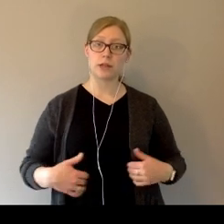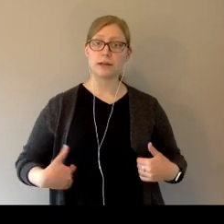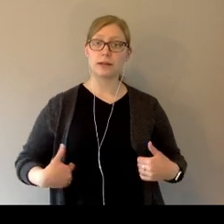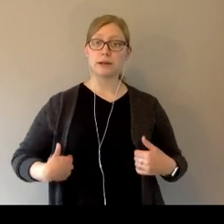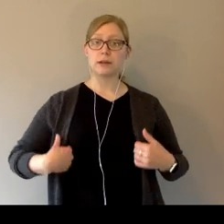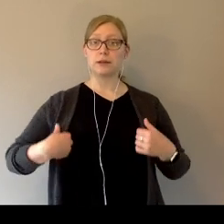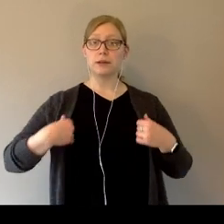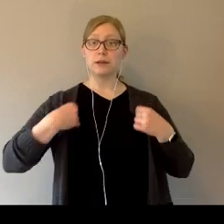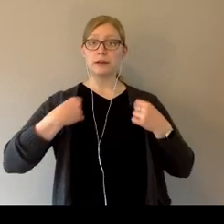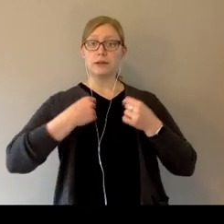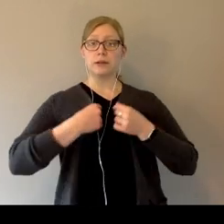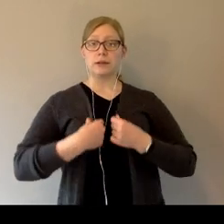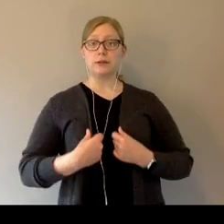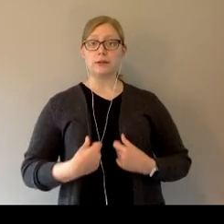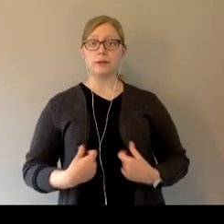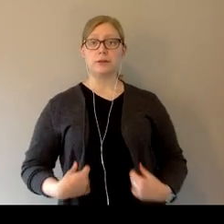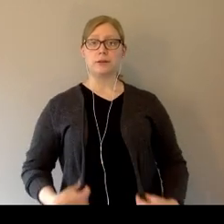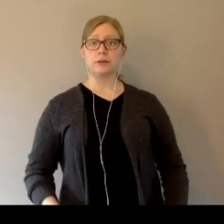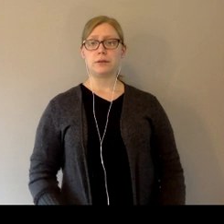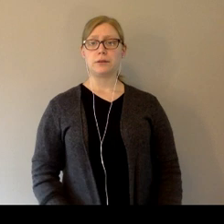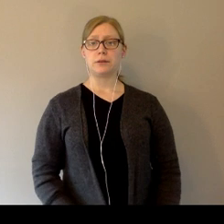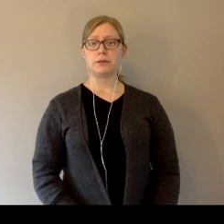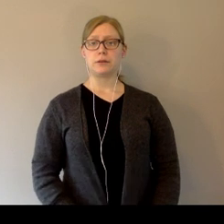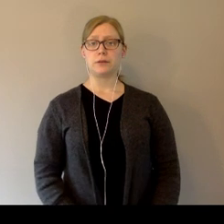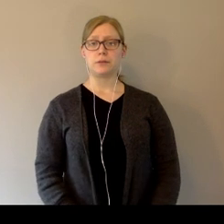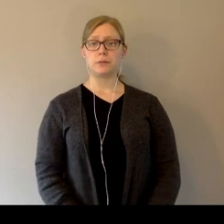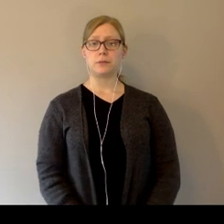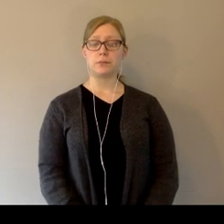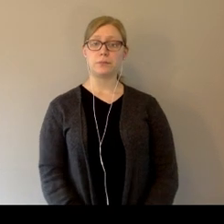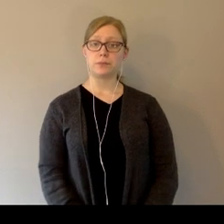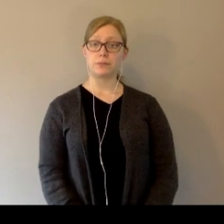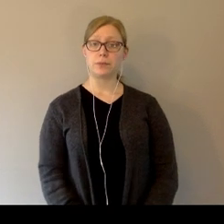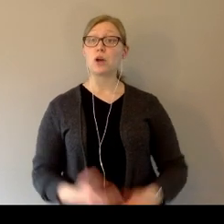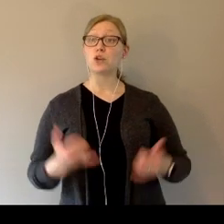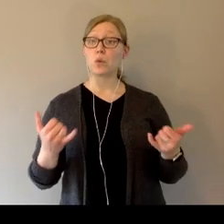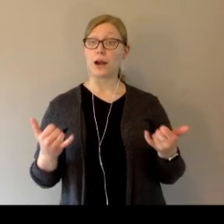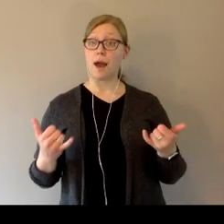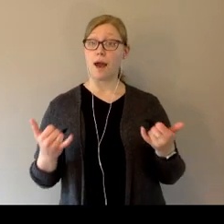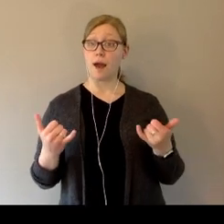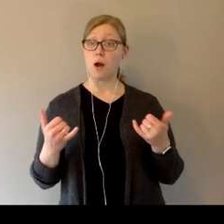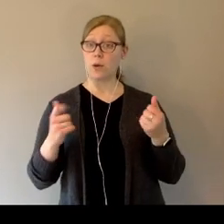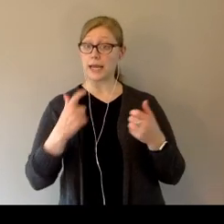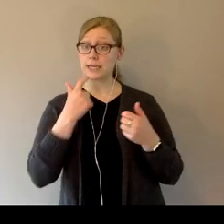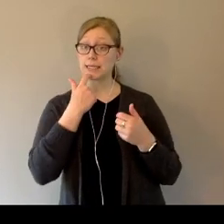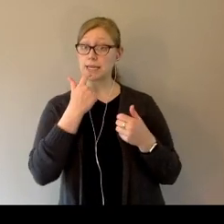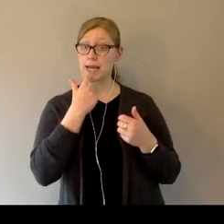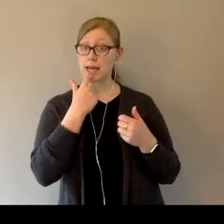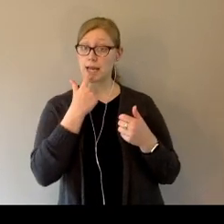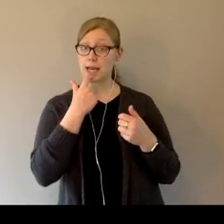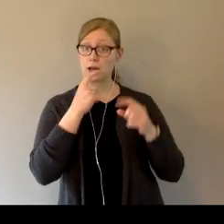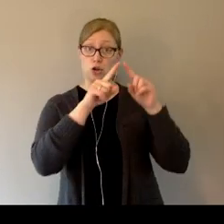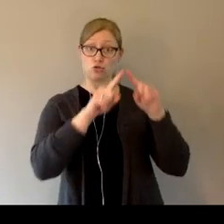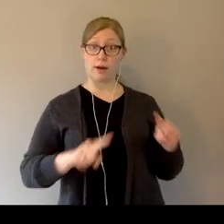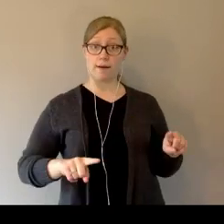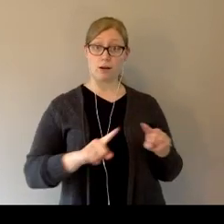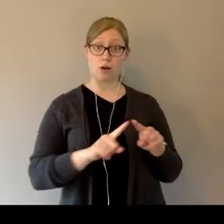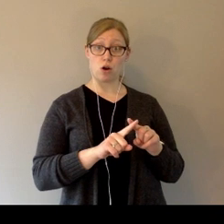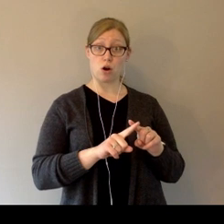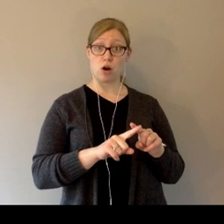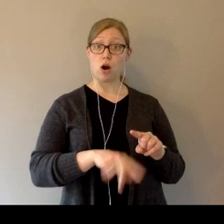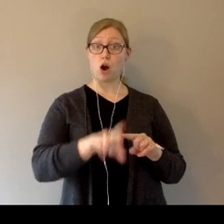We use both of them. All right, and so now we can say the triangle RSV